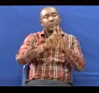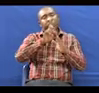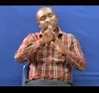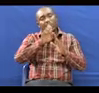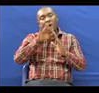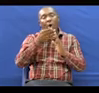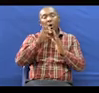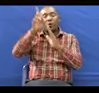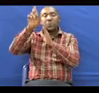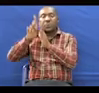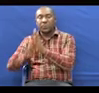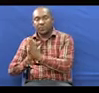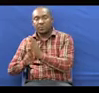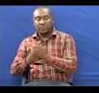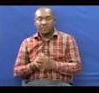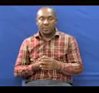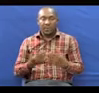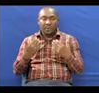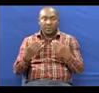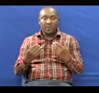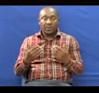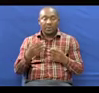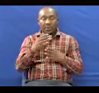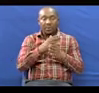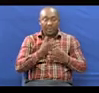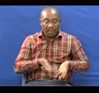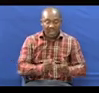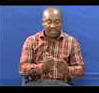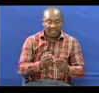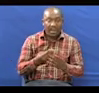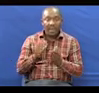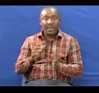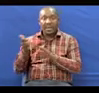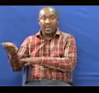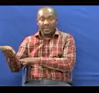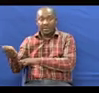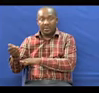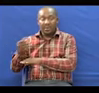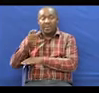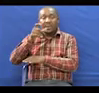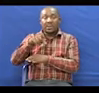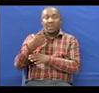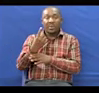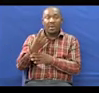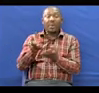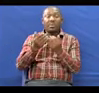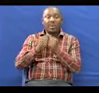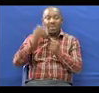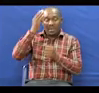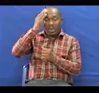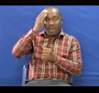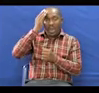can increase or decrease over time. Now, through knowing the numbers of birth rate and death rates, someone